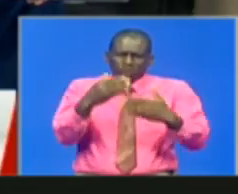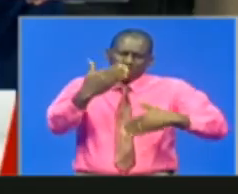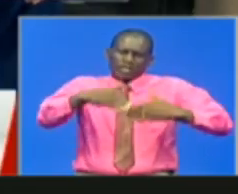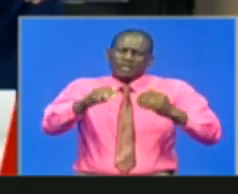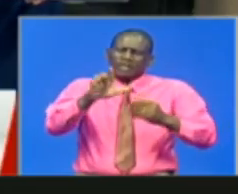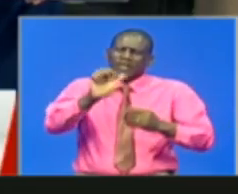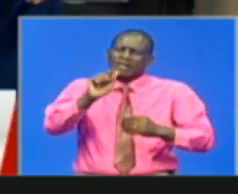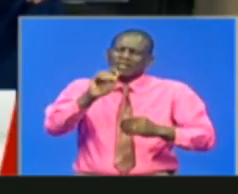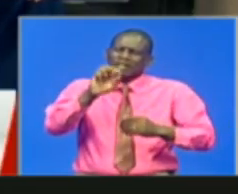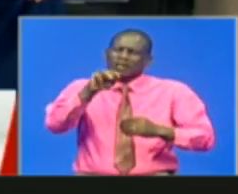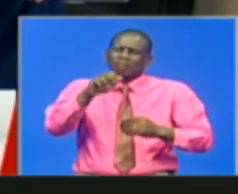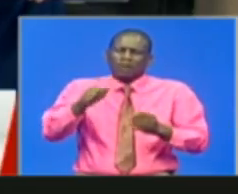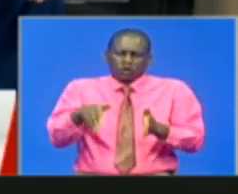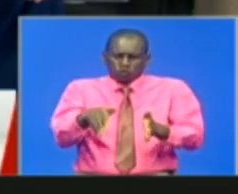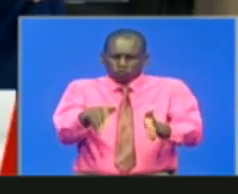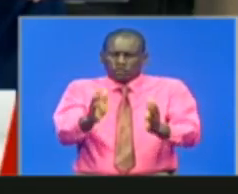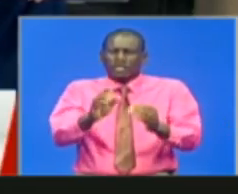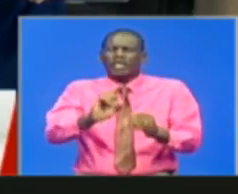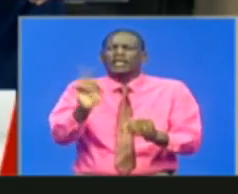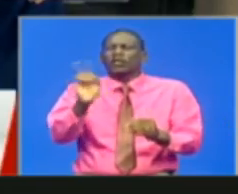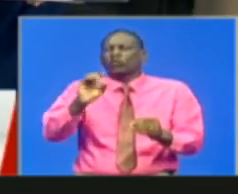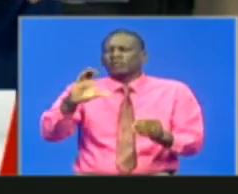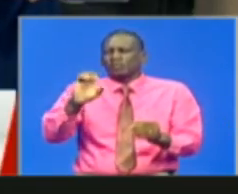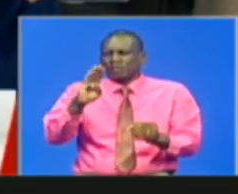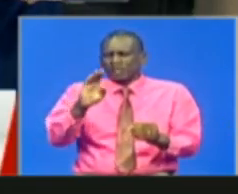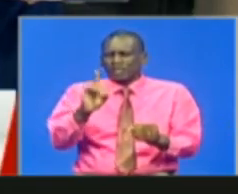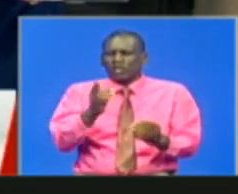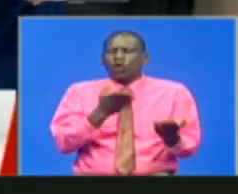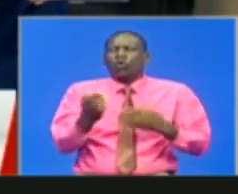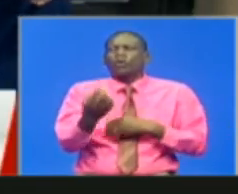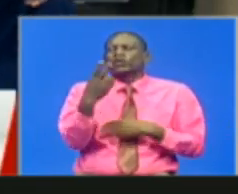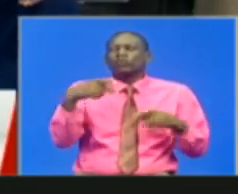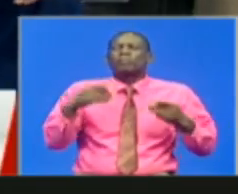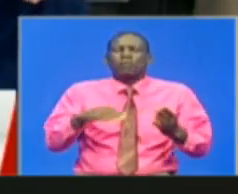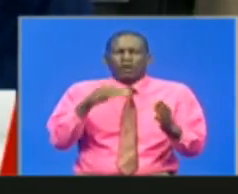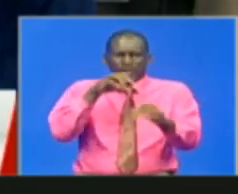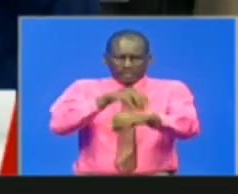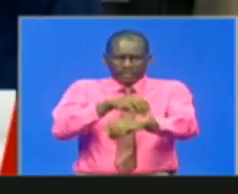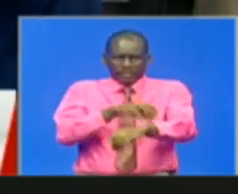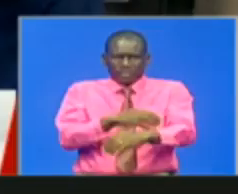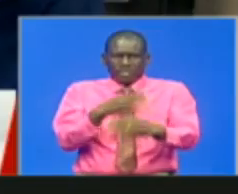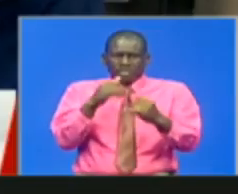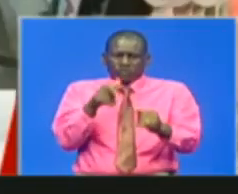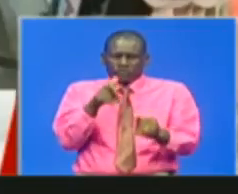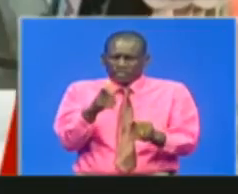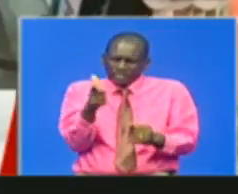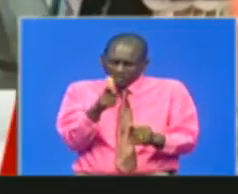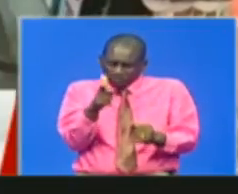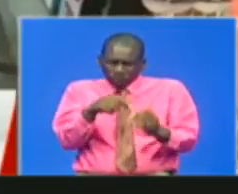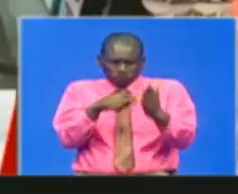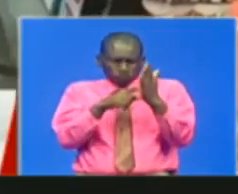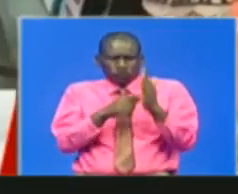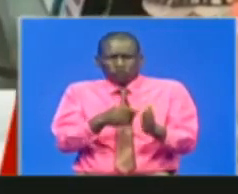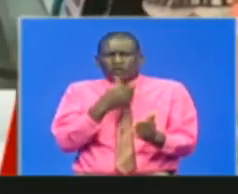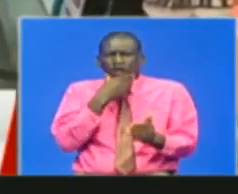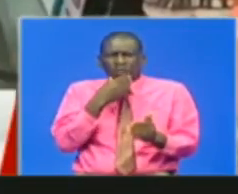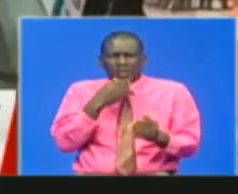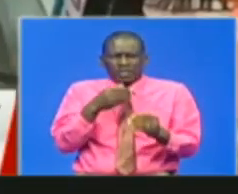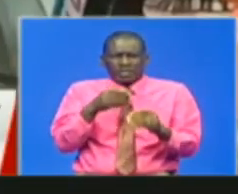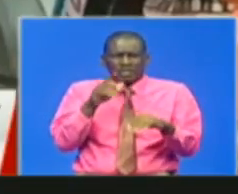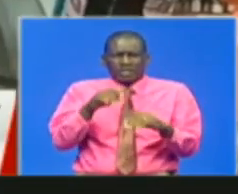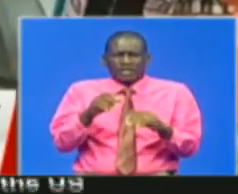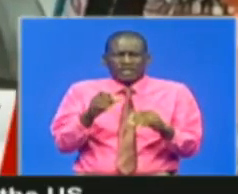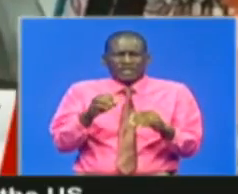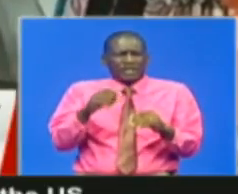Road in Nairobi's Central Business District, which left two people injured. Now, here is a video showing a man dressed in a pair